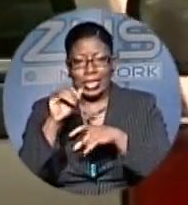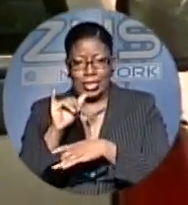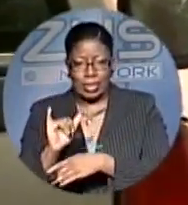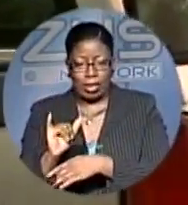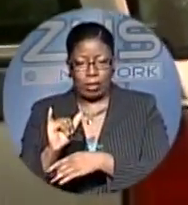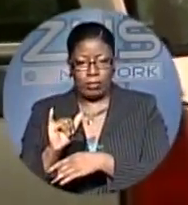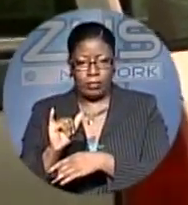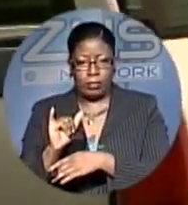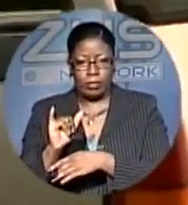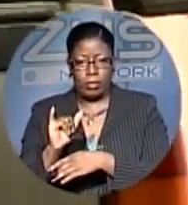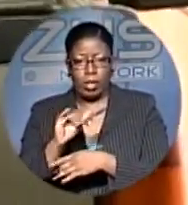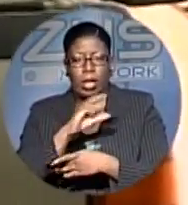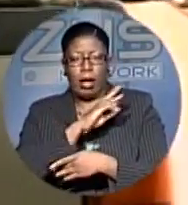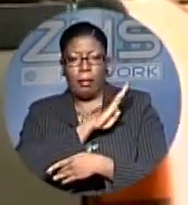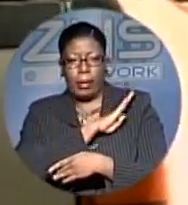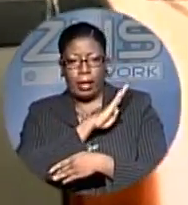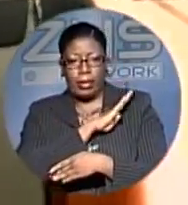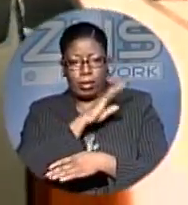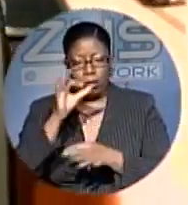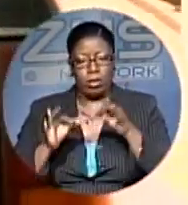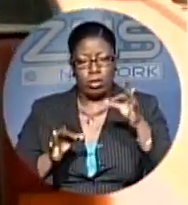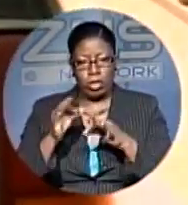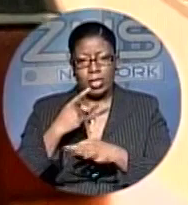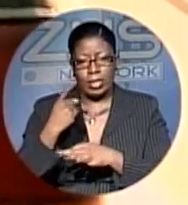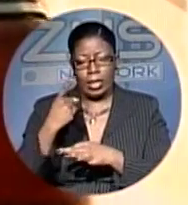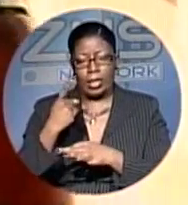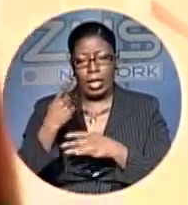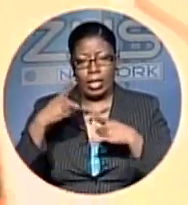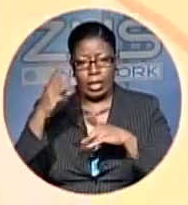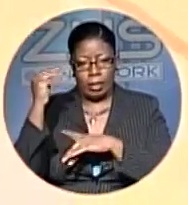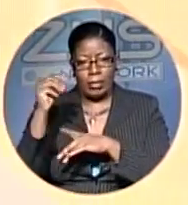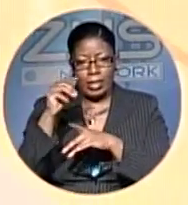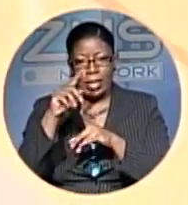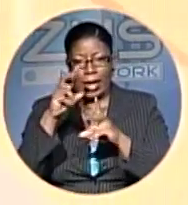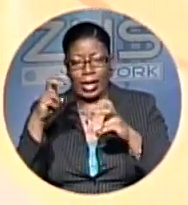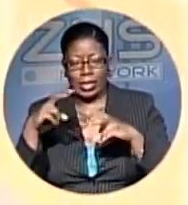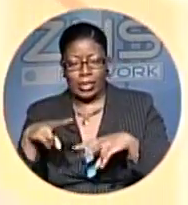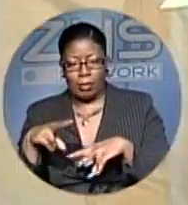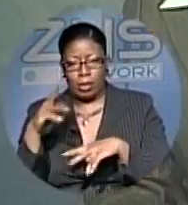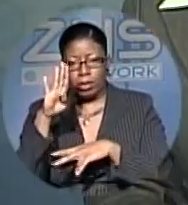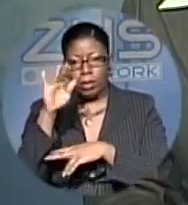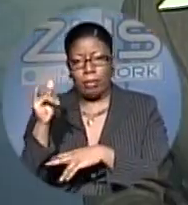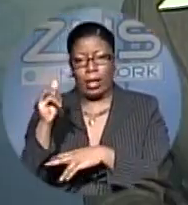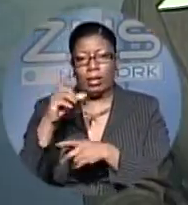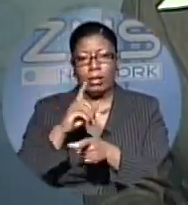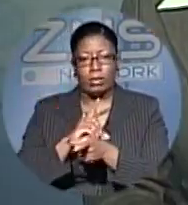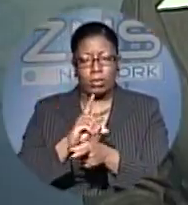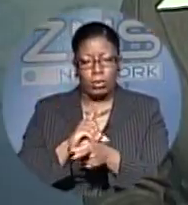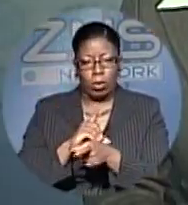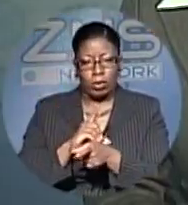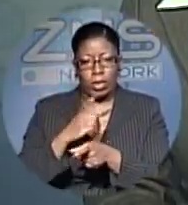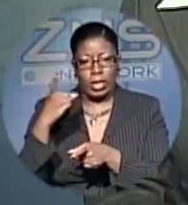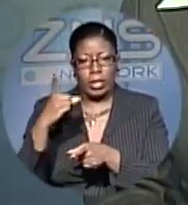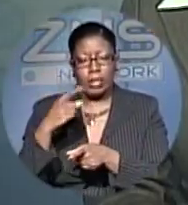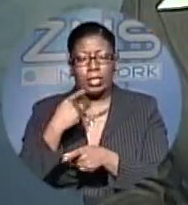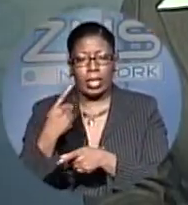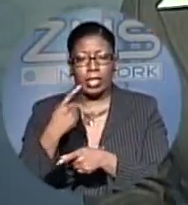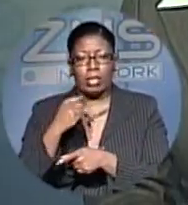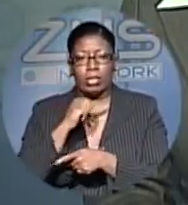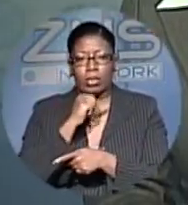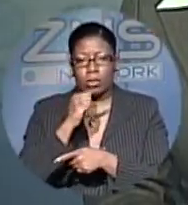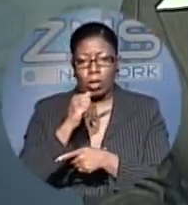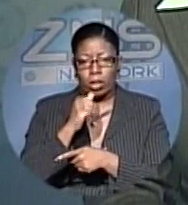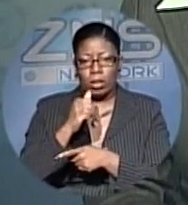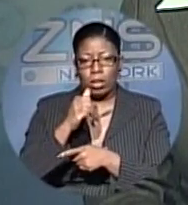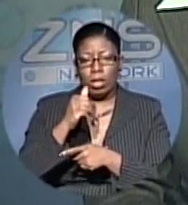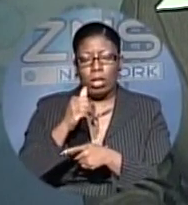Carolee DeBethel then ordered that he be examined by the prison doctor, but the 32-year-old also complained he hadn't been properly processed,